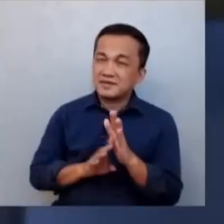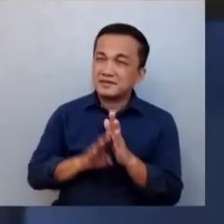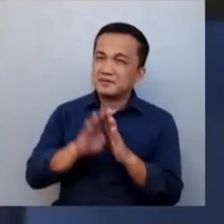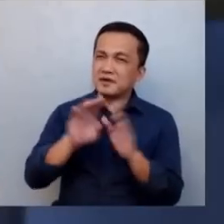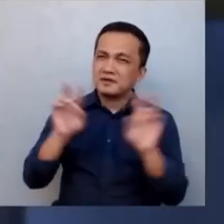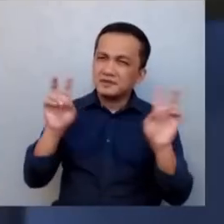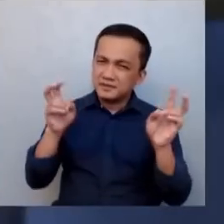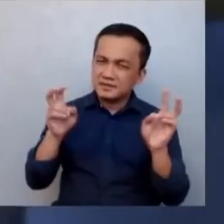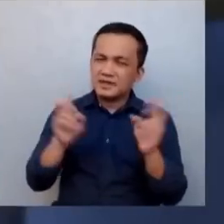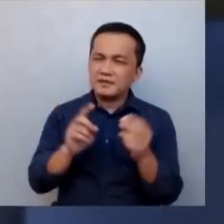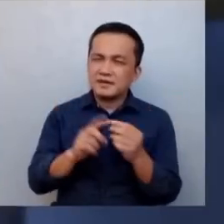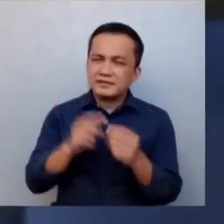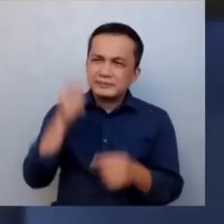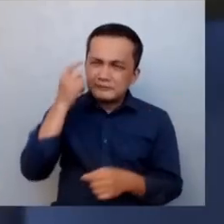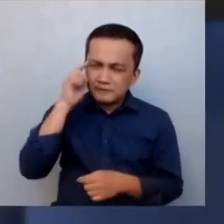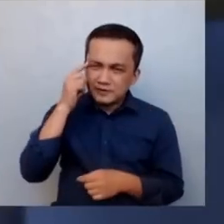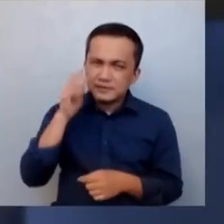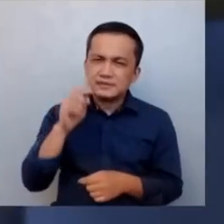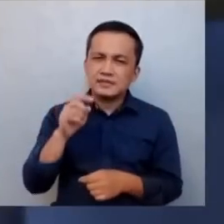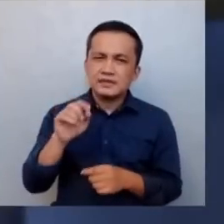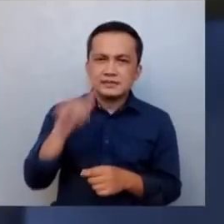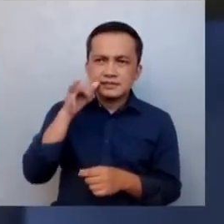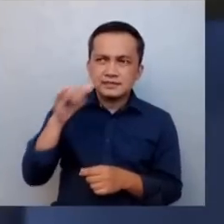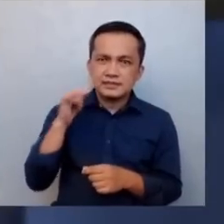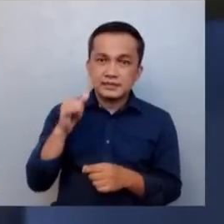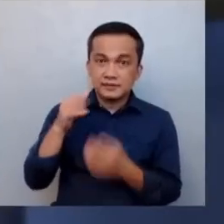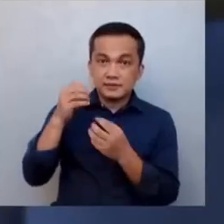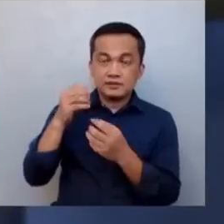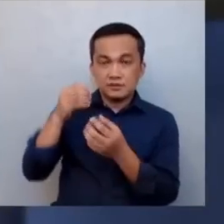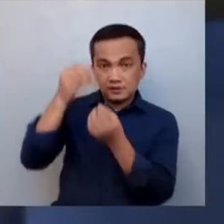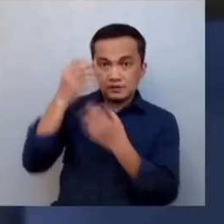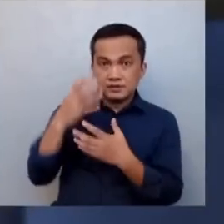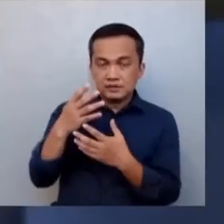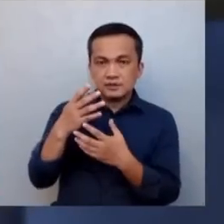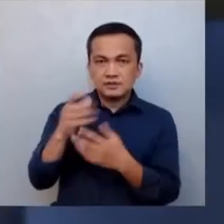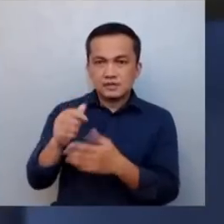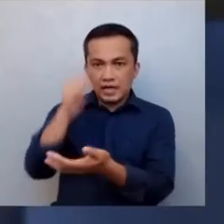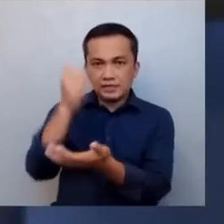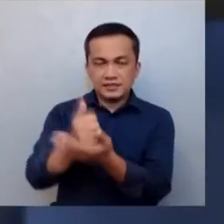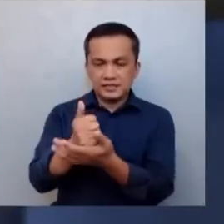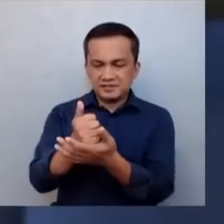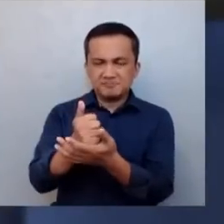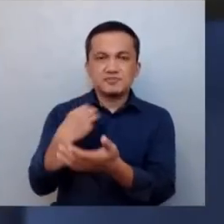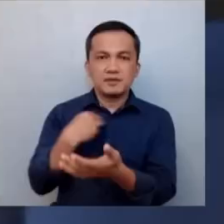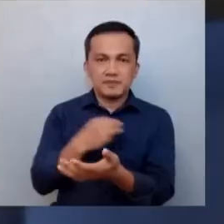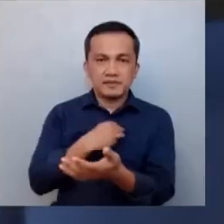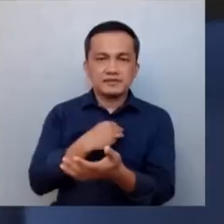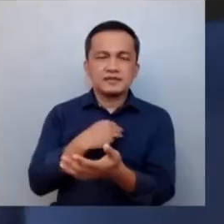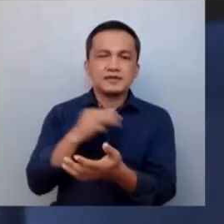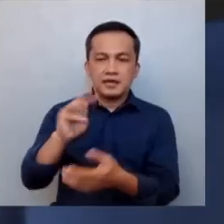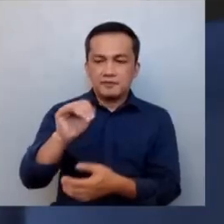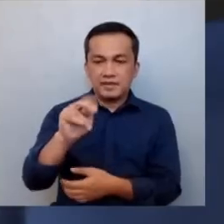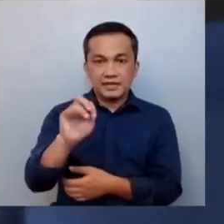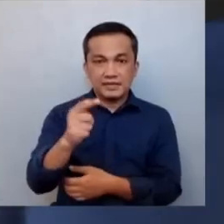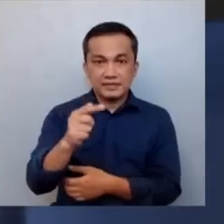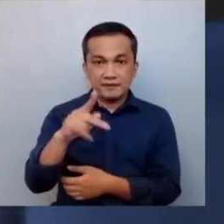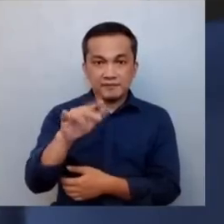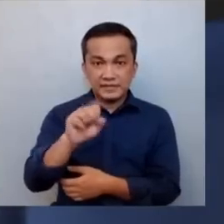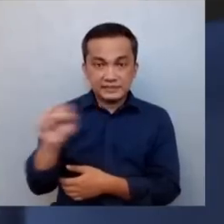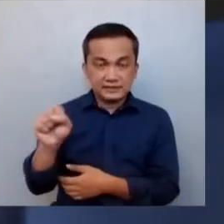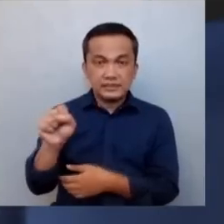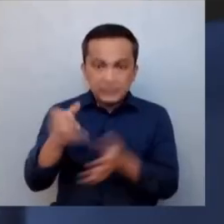front, Carmina, yesterday, but we had a briefing. Only accredited members of the Malacañang Press Corps were allowed.